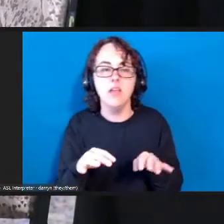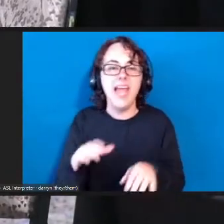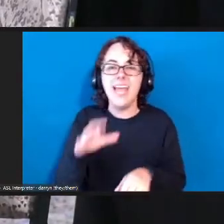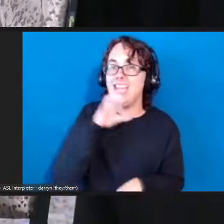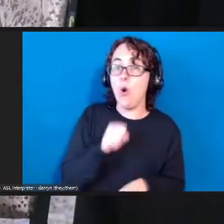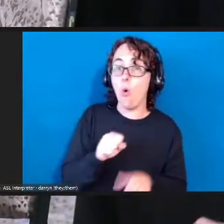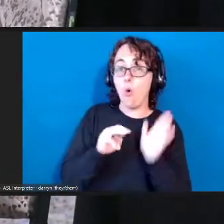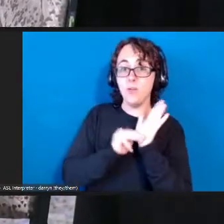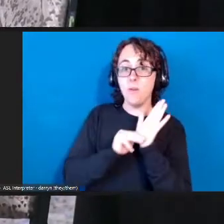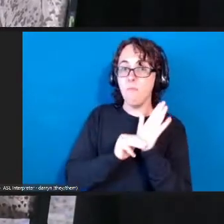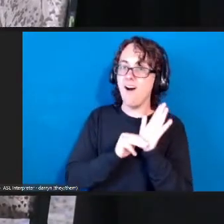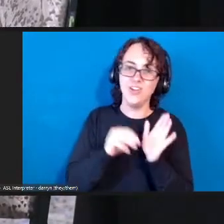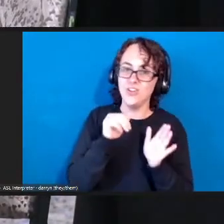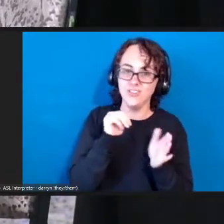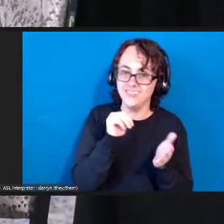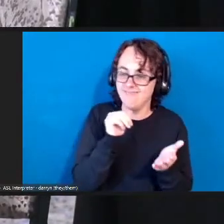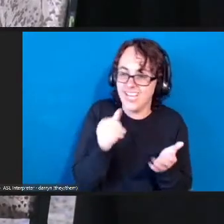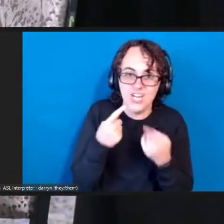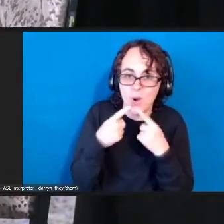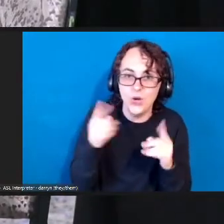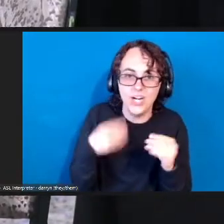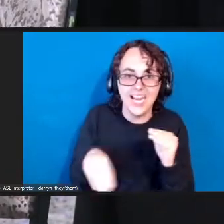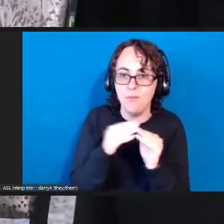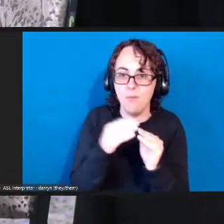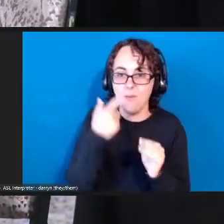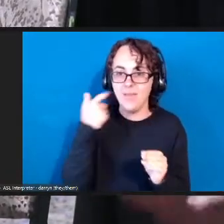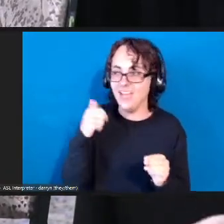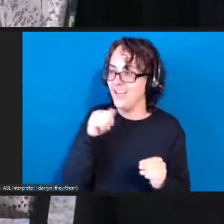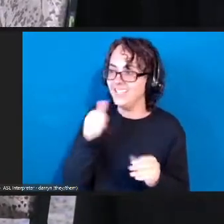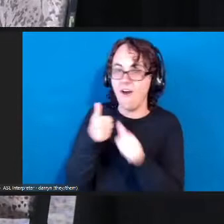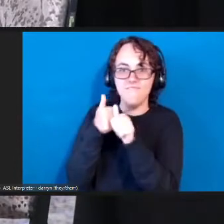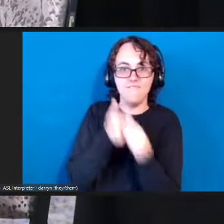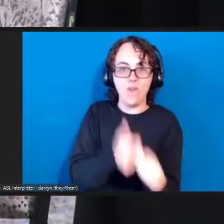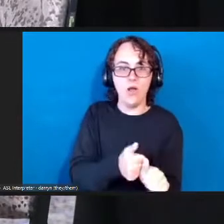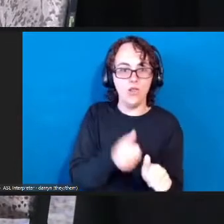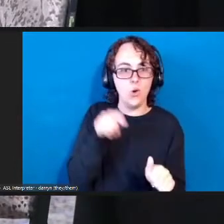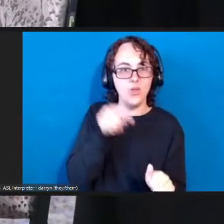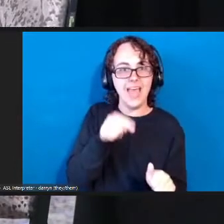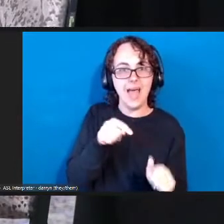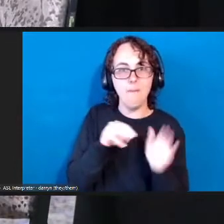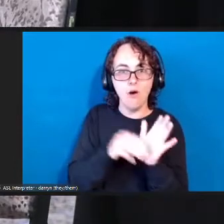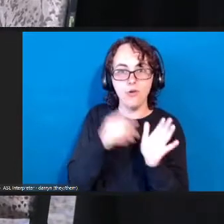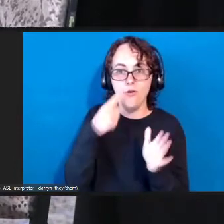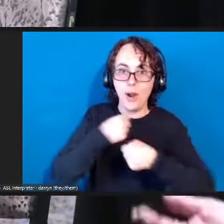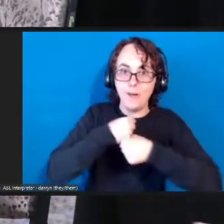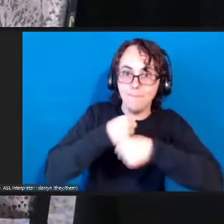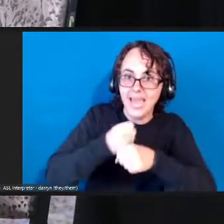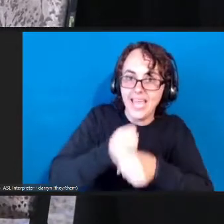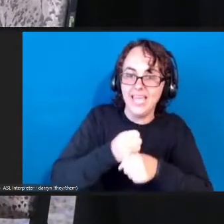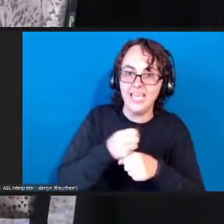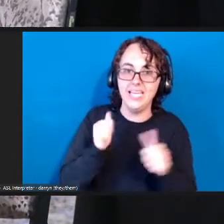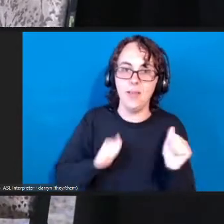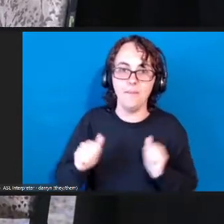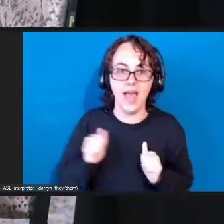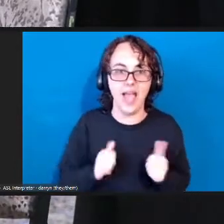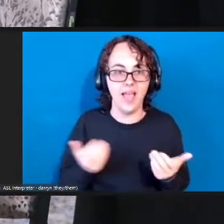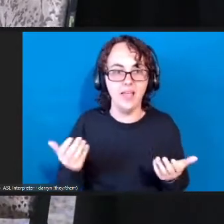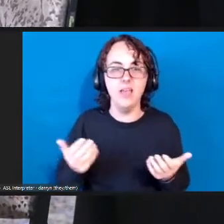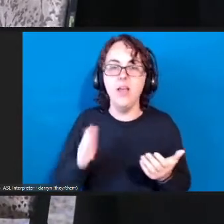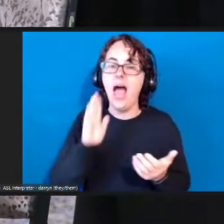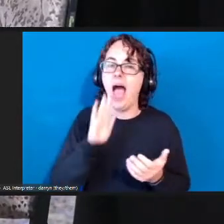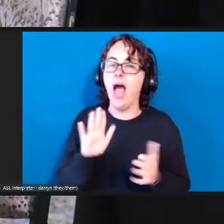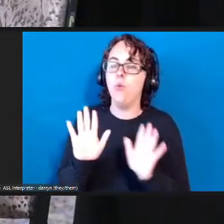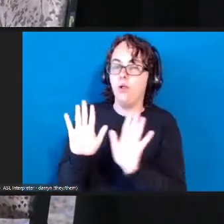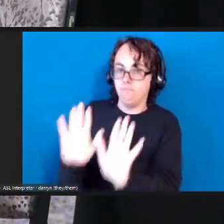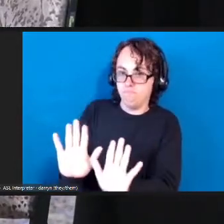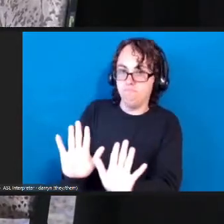way that that work is being made. I'll leave it there and I want to go down and then we'll kind of come back to that. Yeah, I'd like to kind